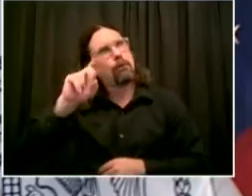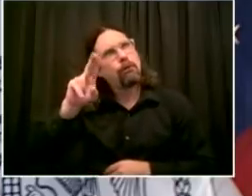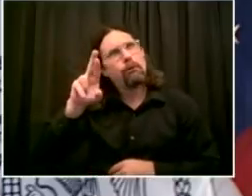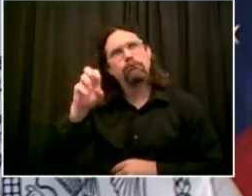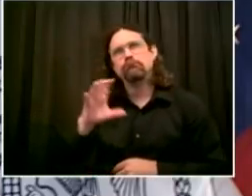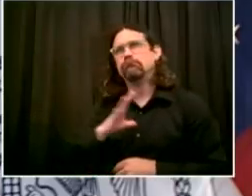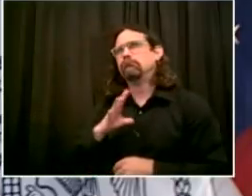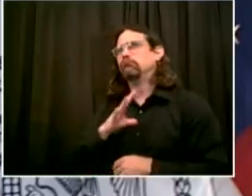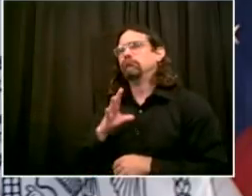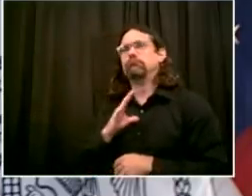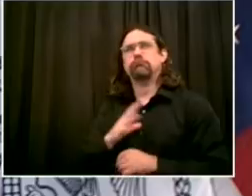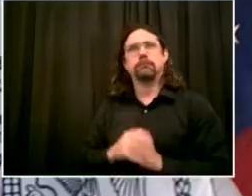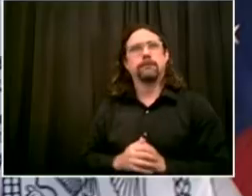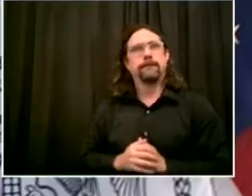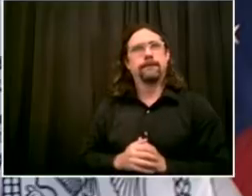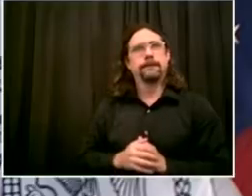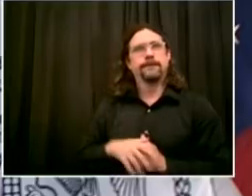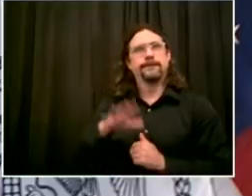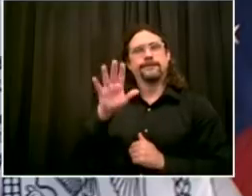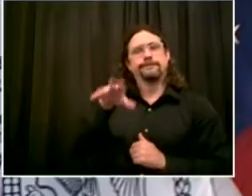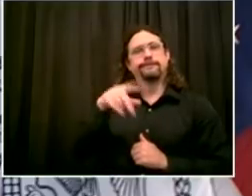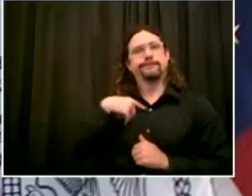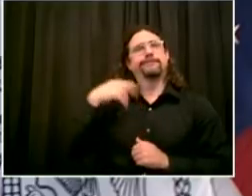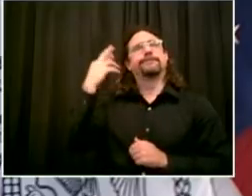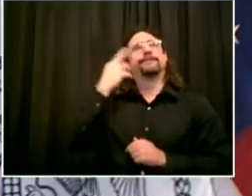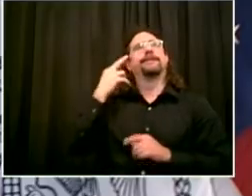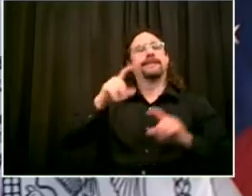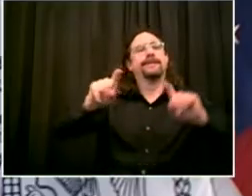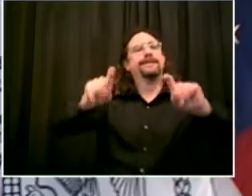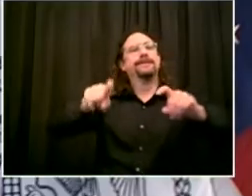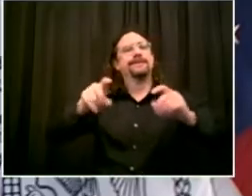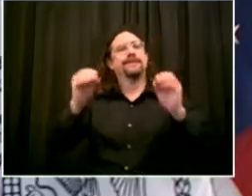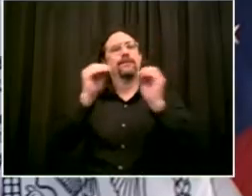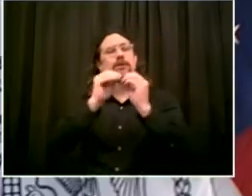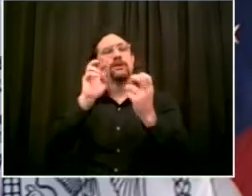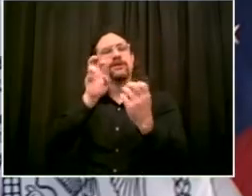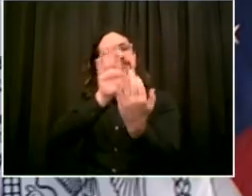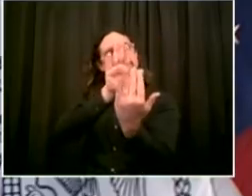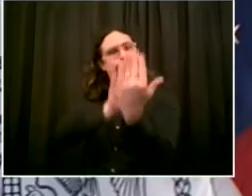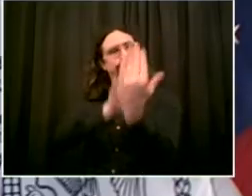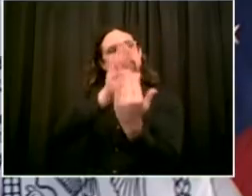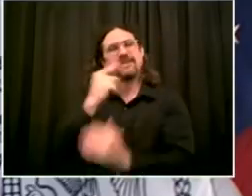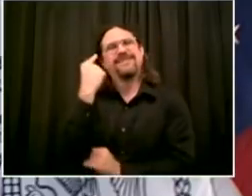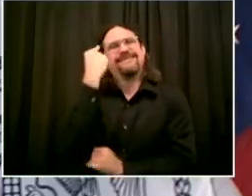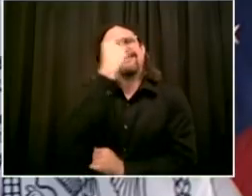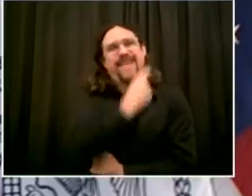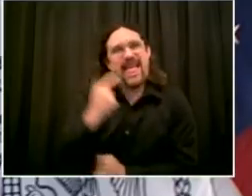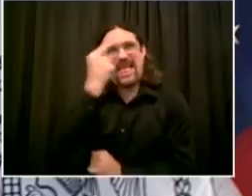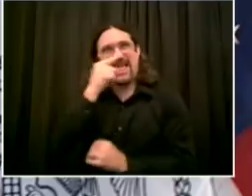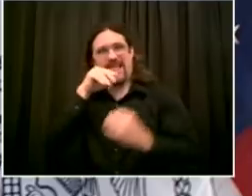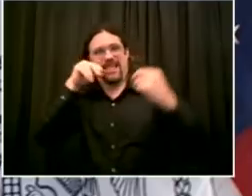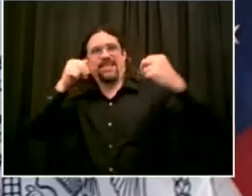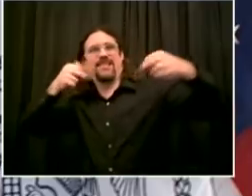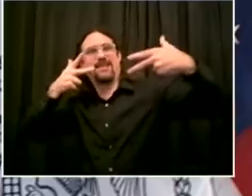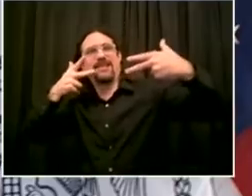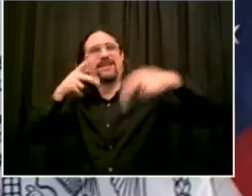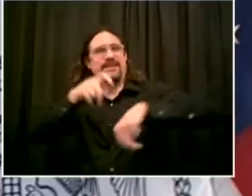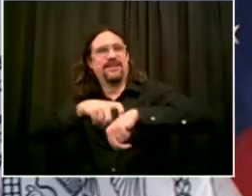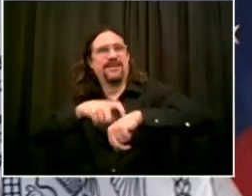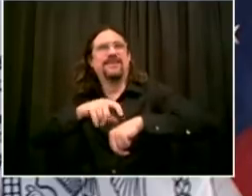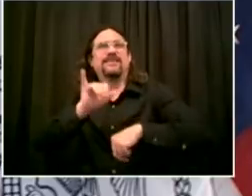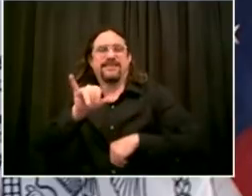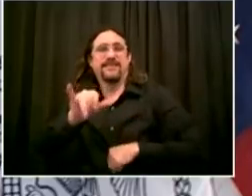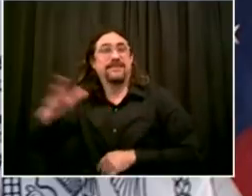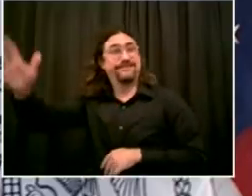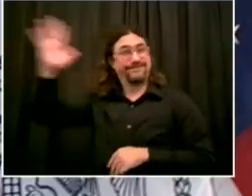That anytime there is that ability of a student to express what they're dealing with and what help they need, or for a professional to notice